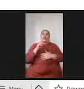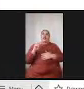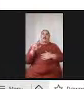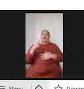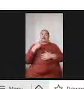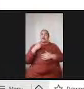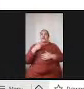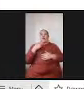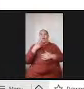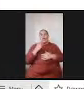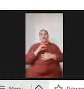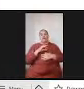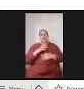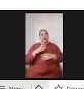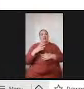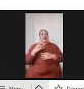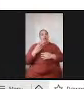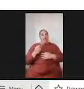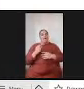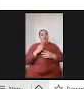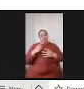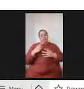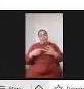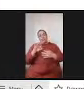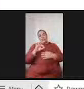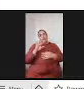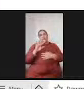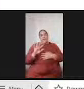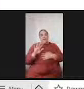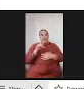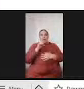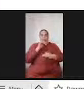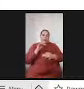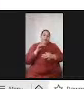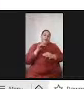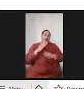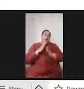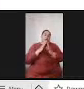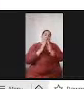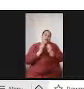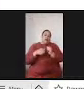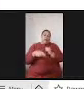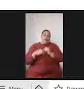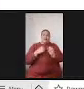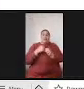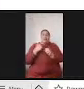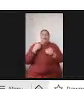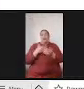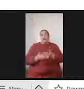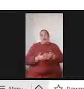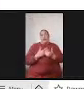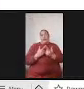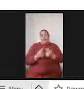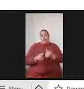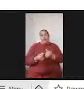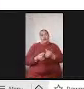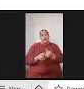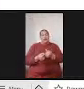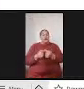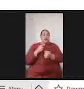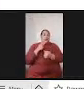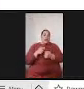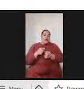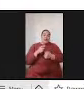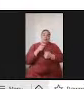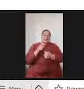the in-person. We've conducted 35 public education workshops this year so far. And that is not